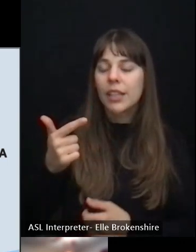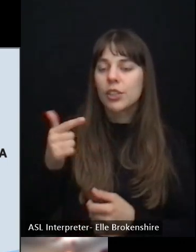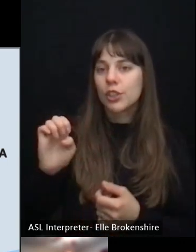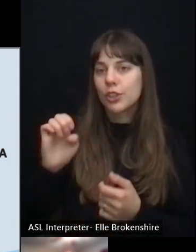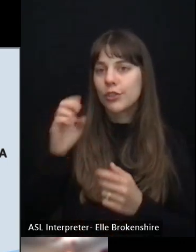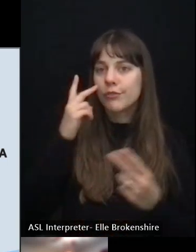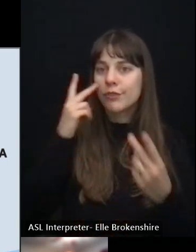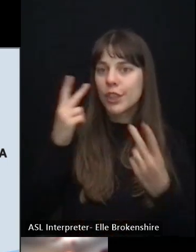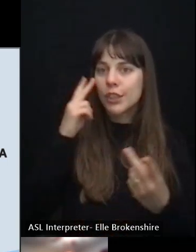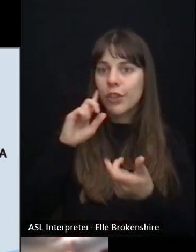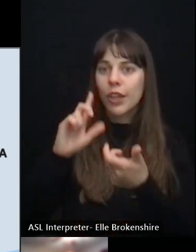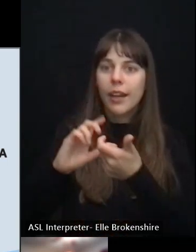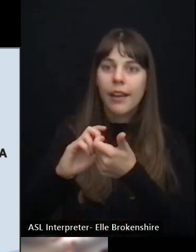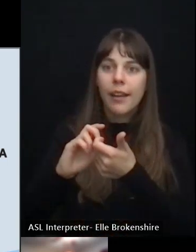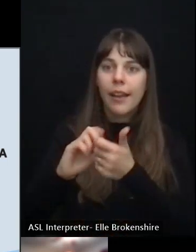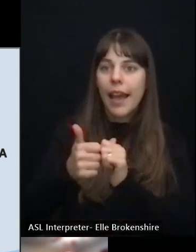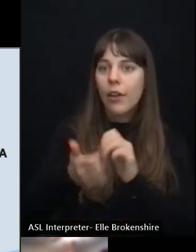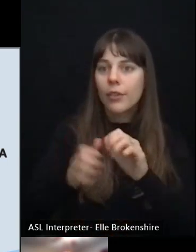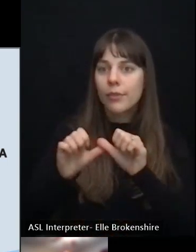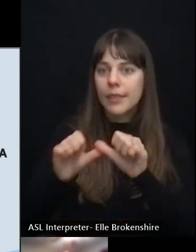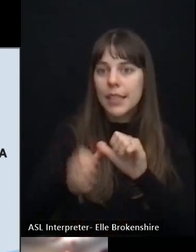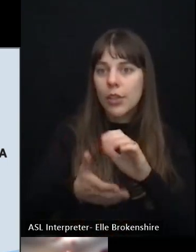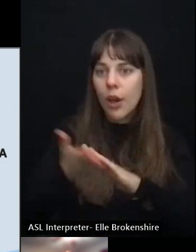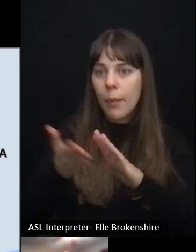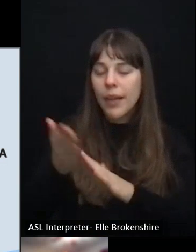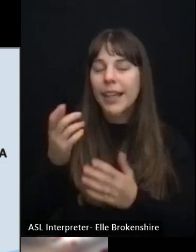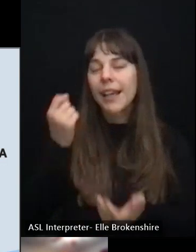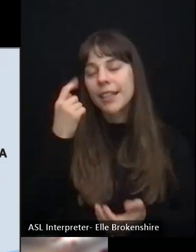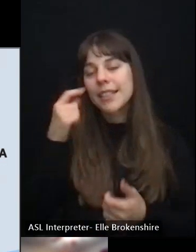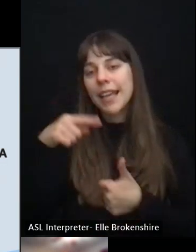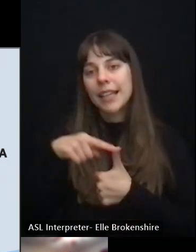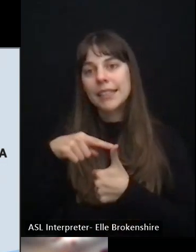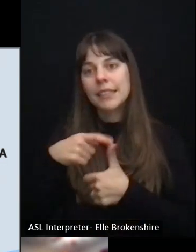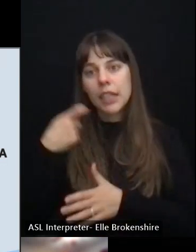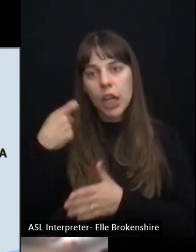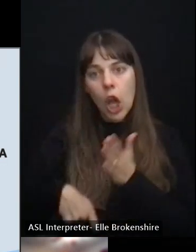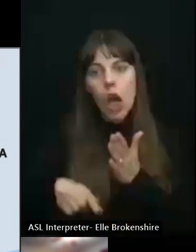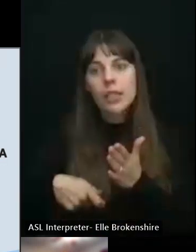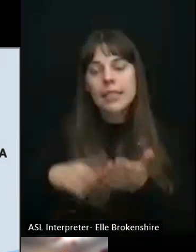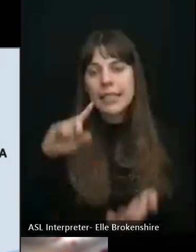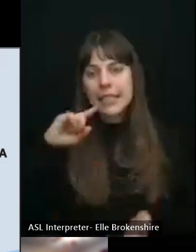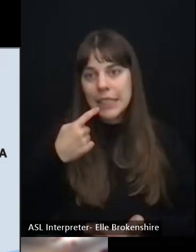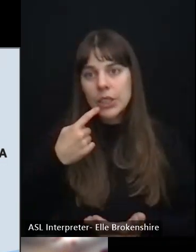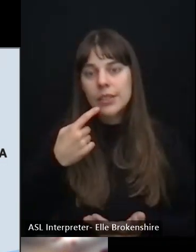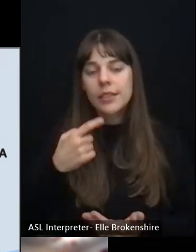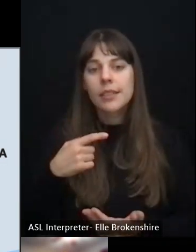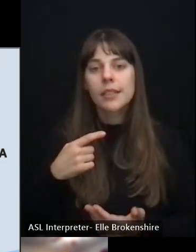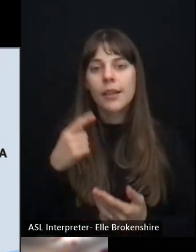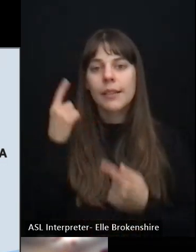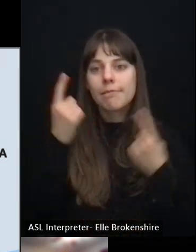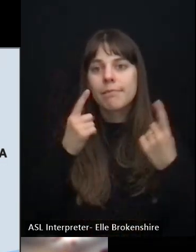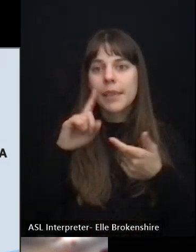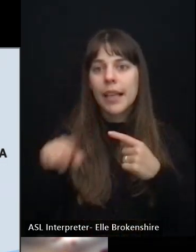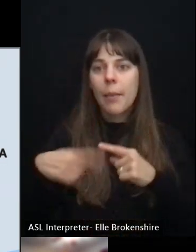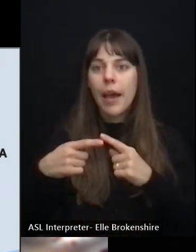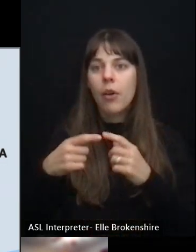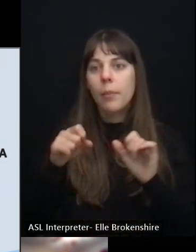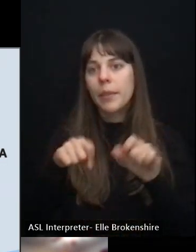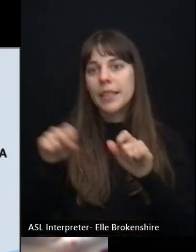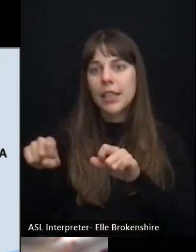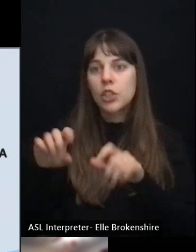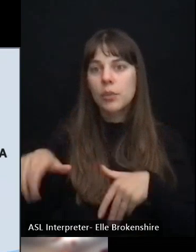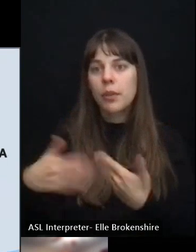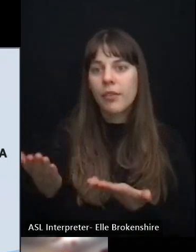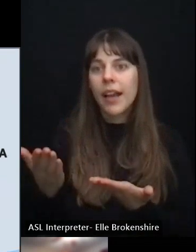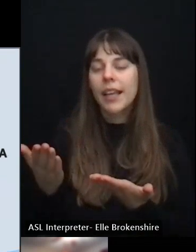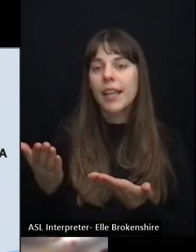we can keep operating that given its substantial costs, for looking at potential return of light rail service to